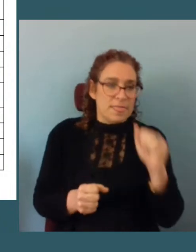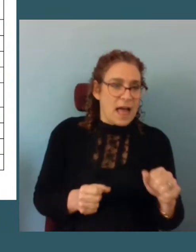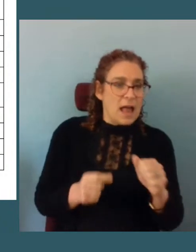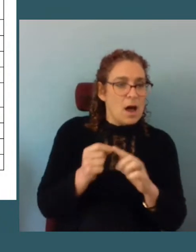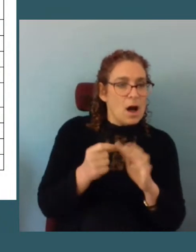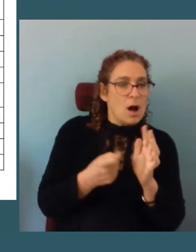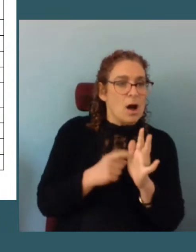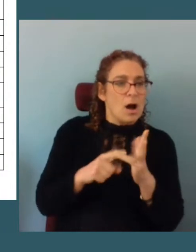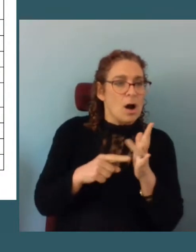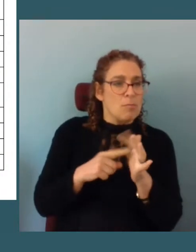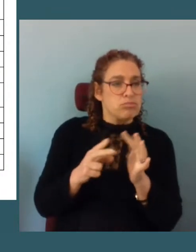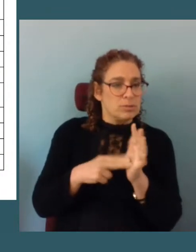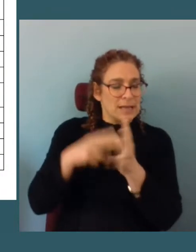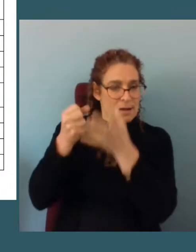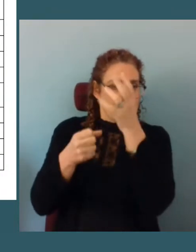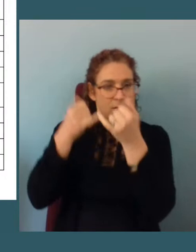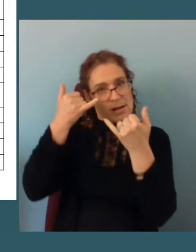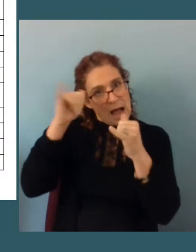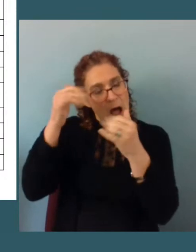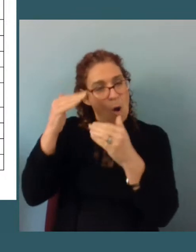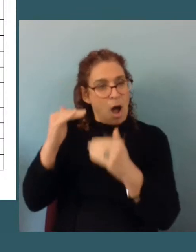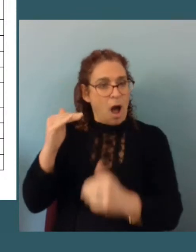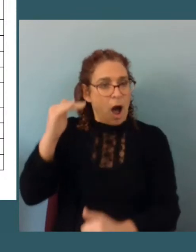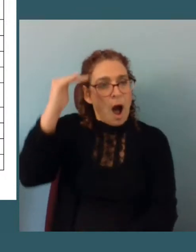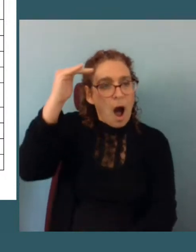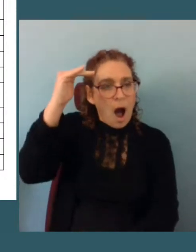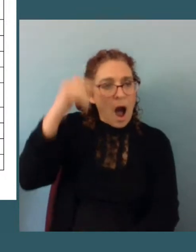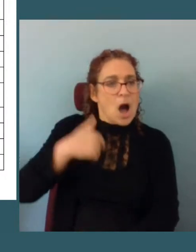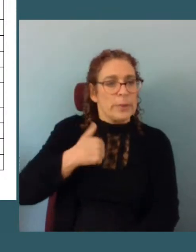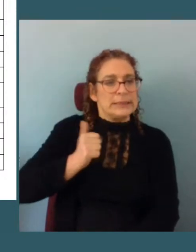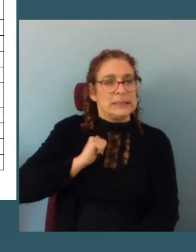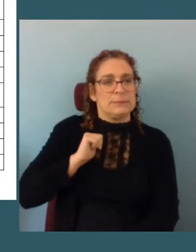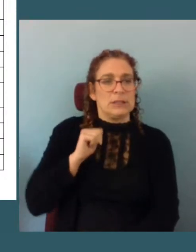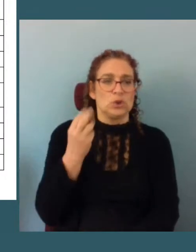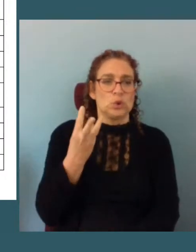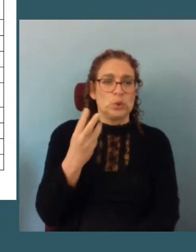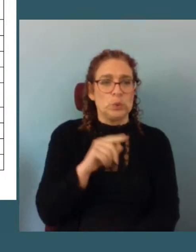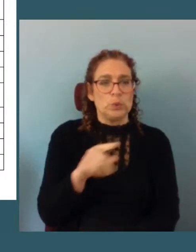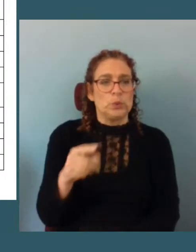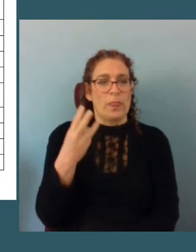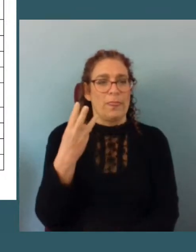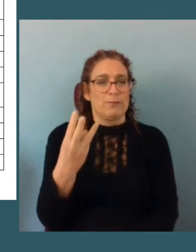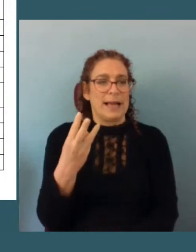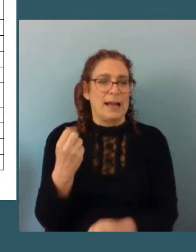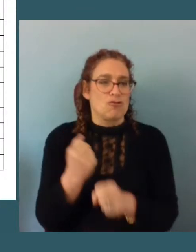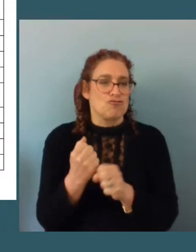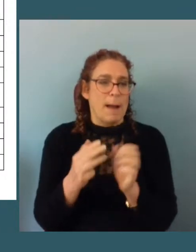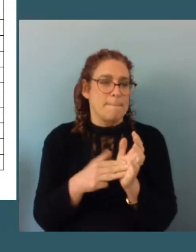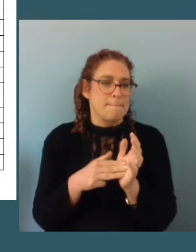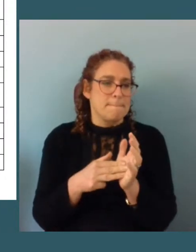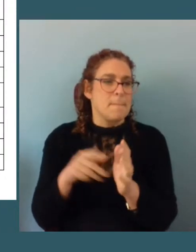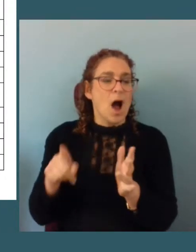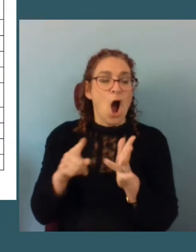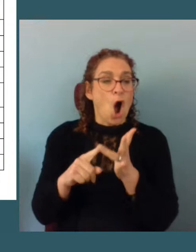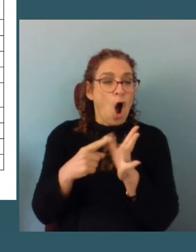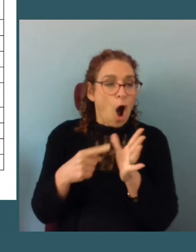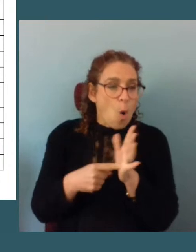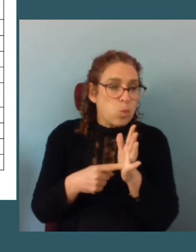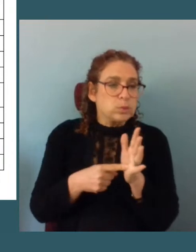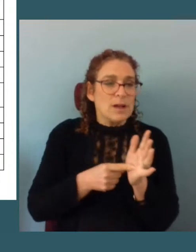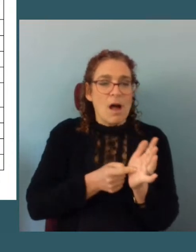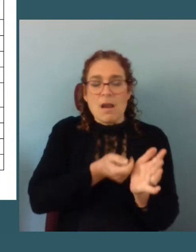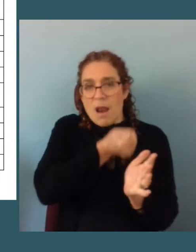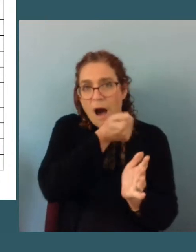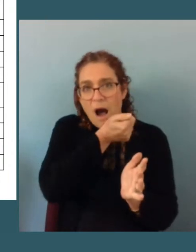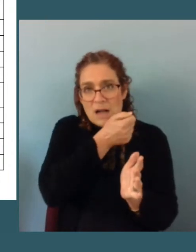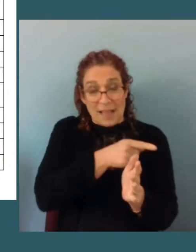in cow's milk, 3.5, and we're looking for around 2 to 3 grams per 100 mils. And the oat milks, your nut milks, they're so much lower. But